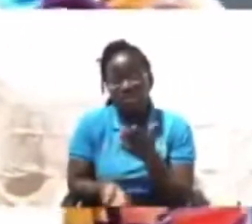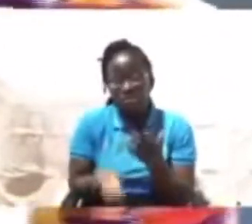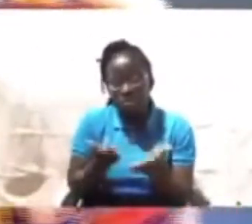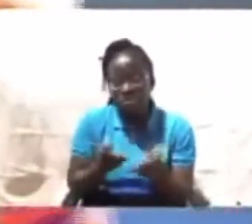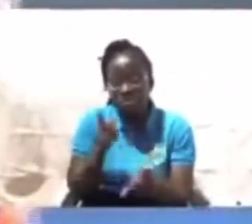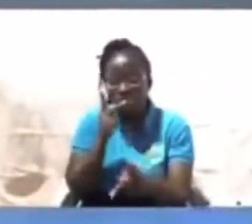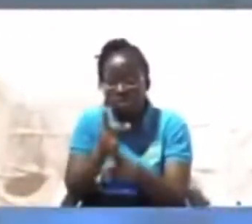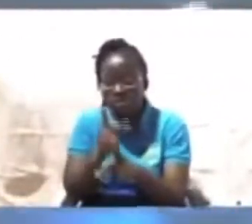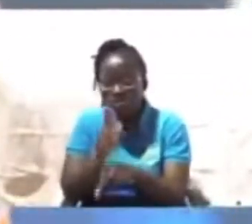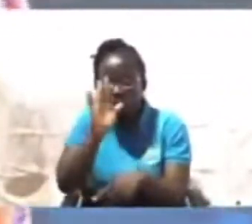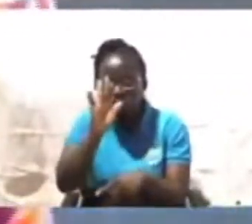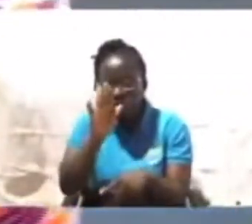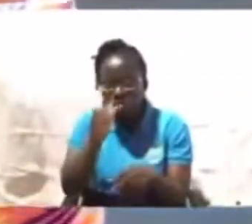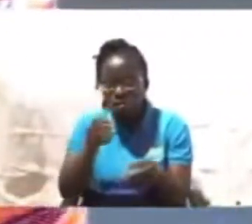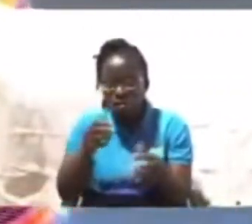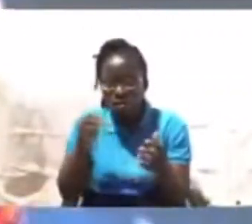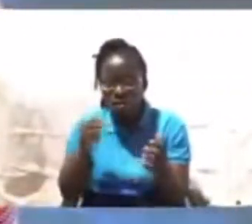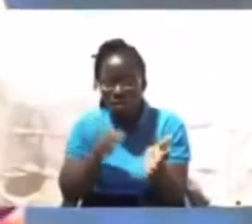then I was her.